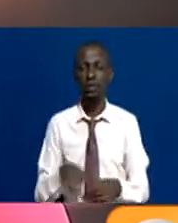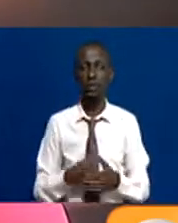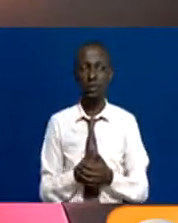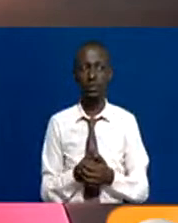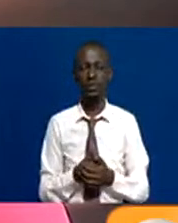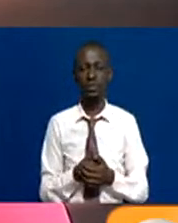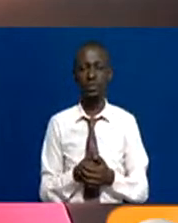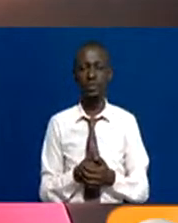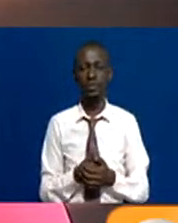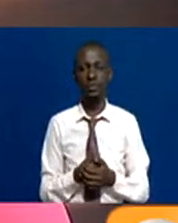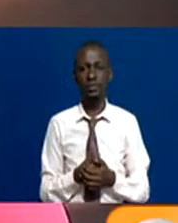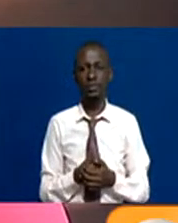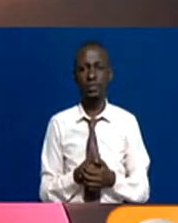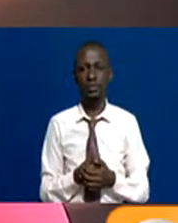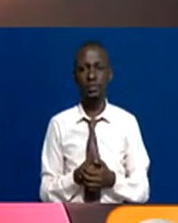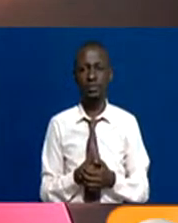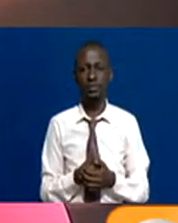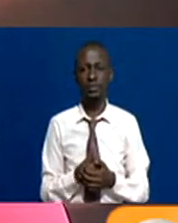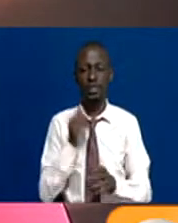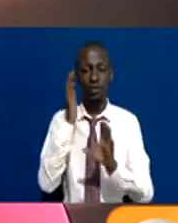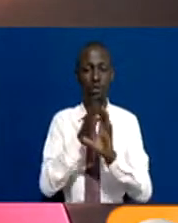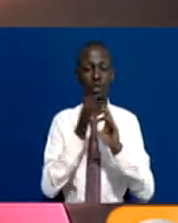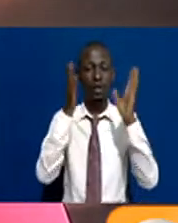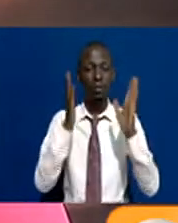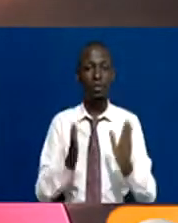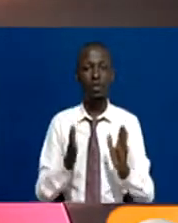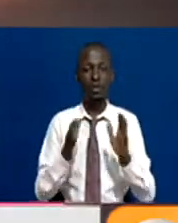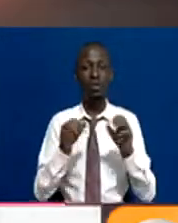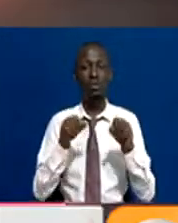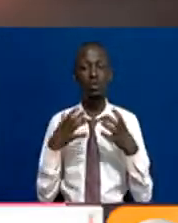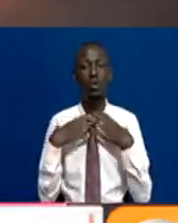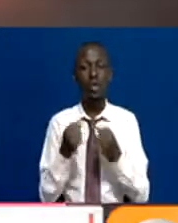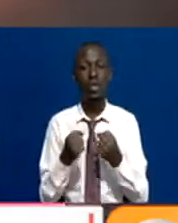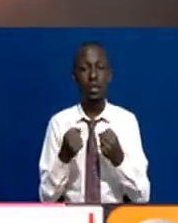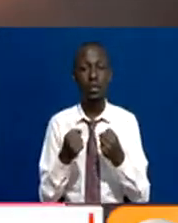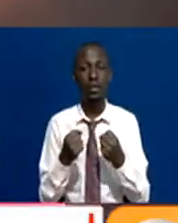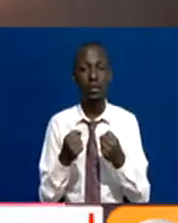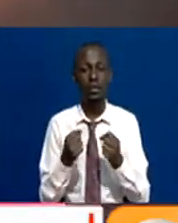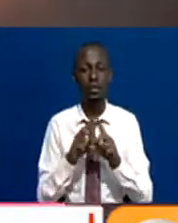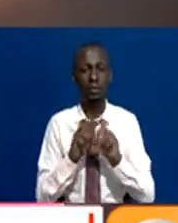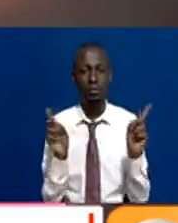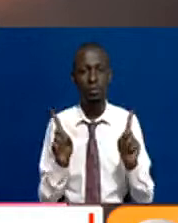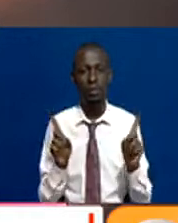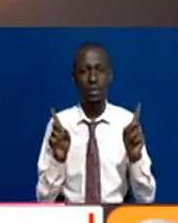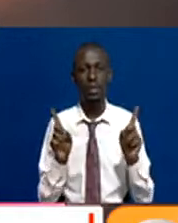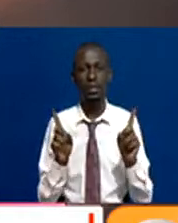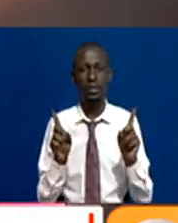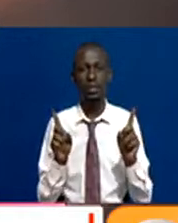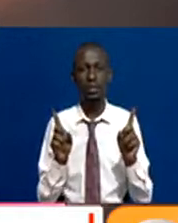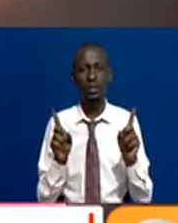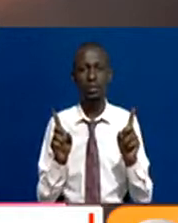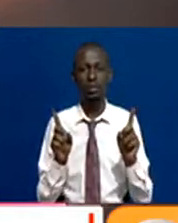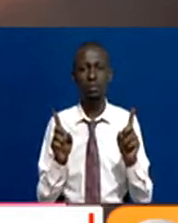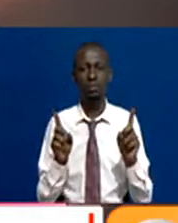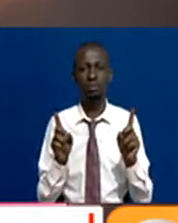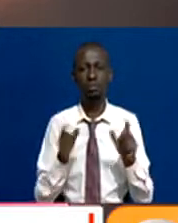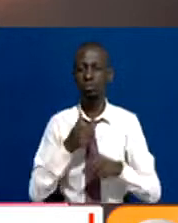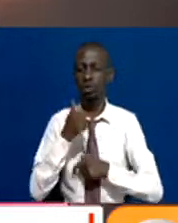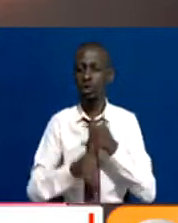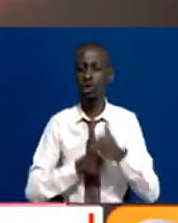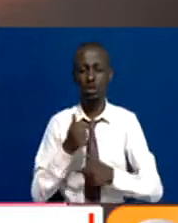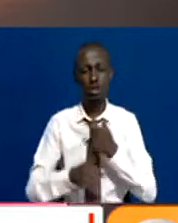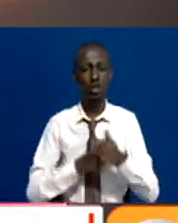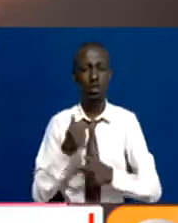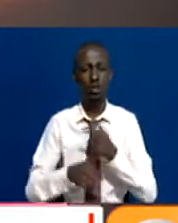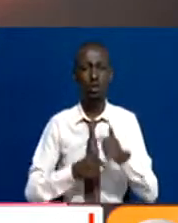When I speak as a psychologist, it's practical, you can heal. But that healing, it's a continuum. Yeah. So